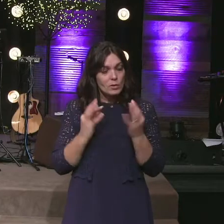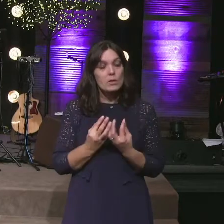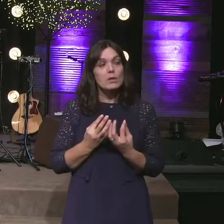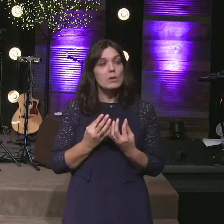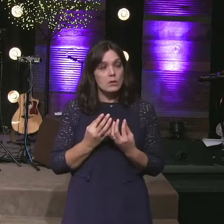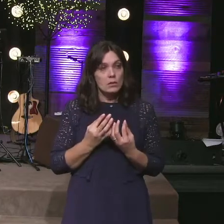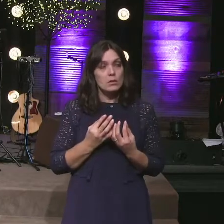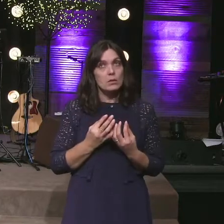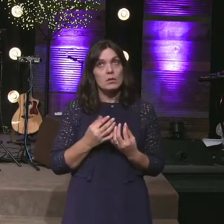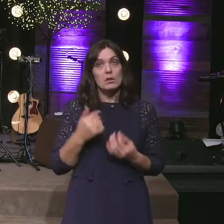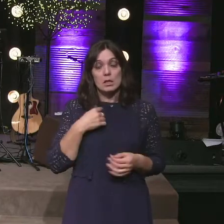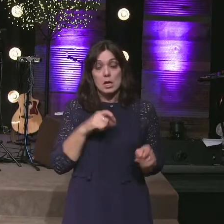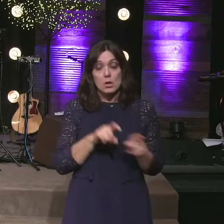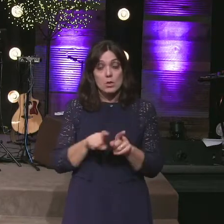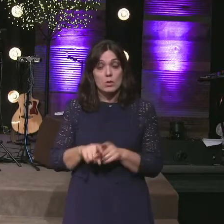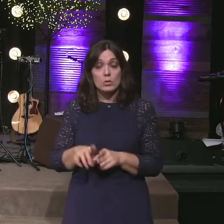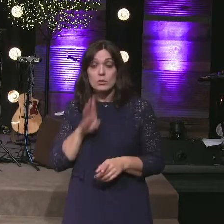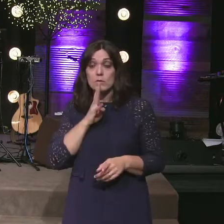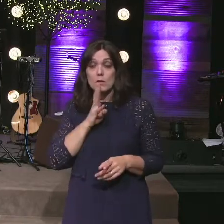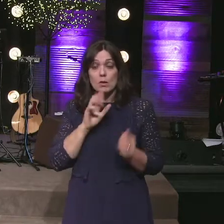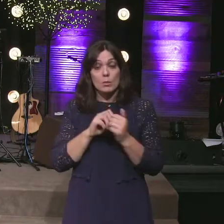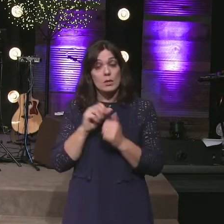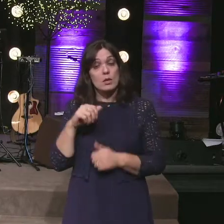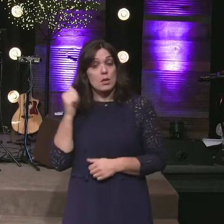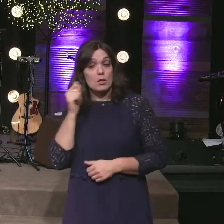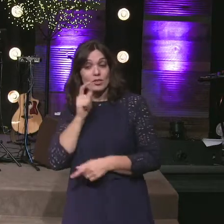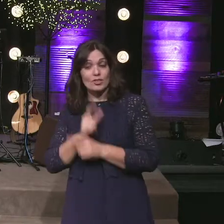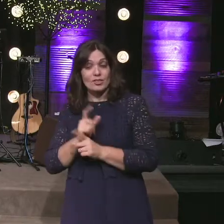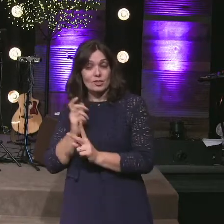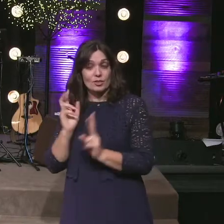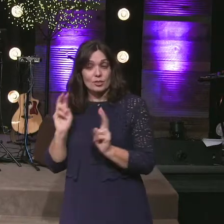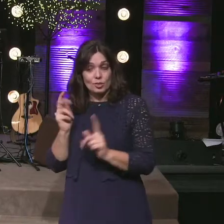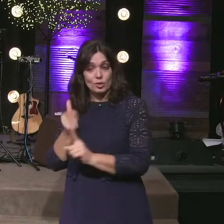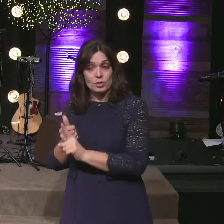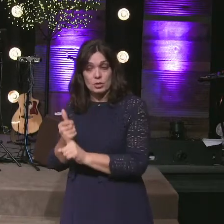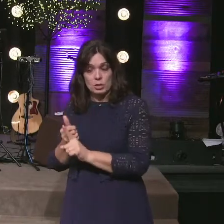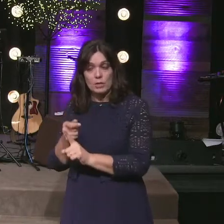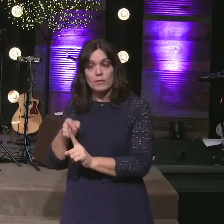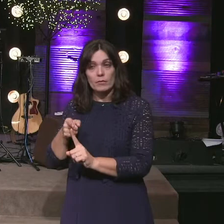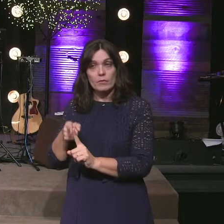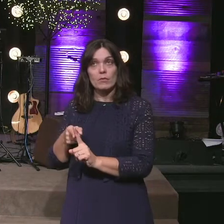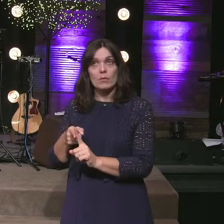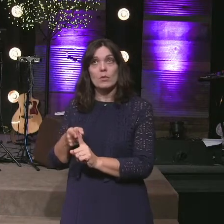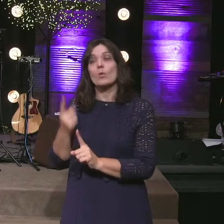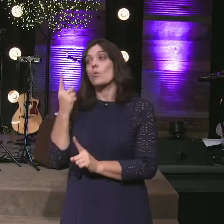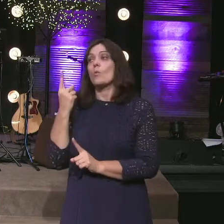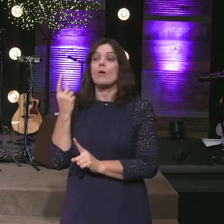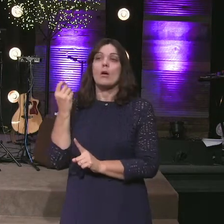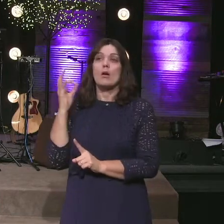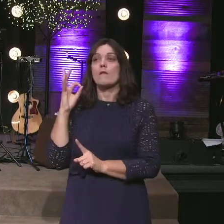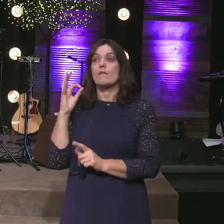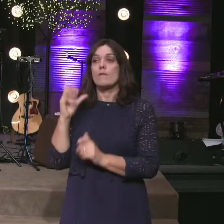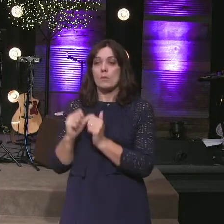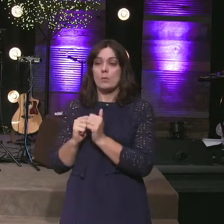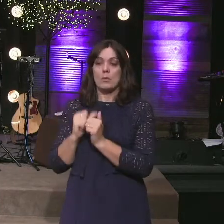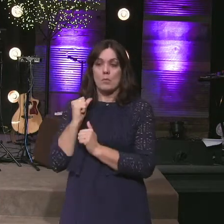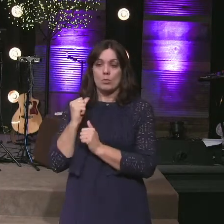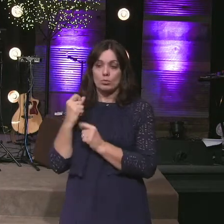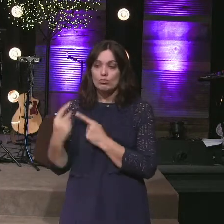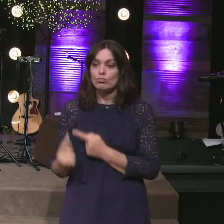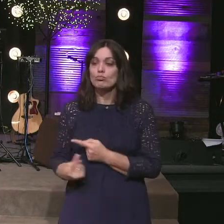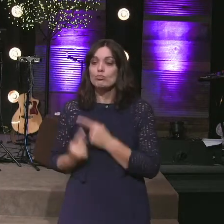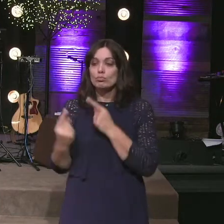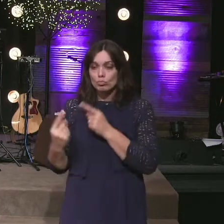I also talked with a sister not too long ago who, in one of the most troublesome times of